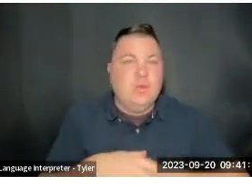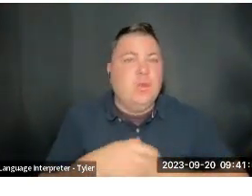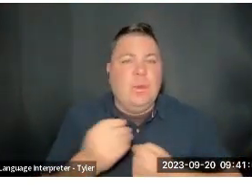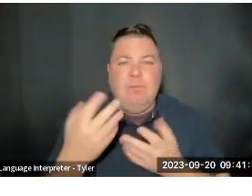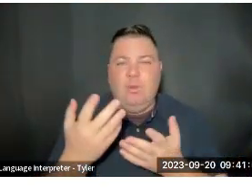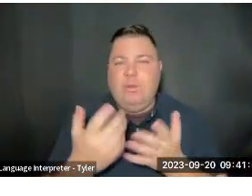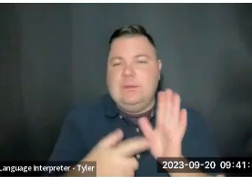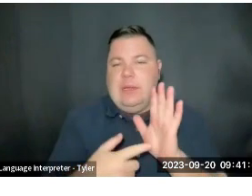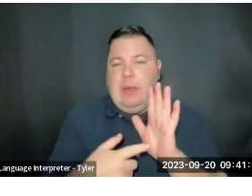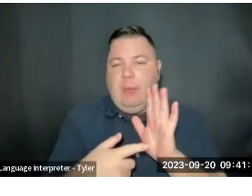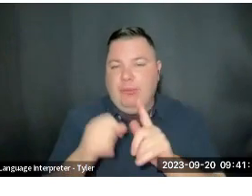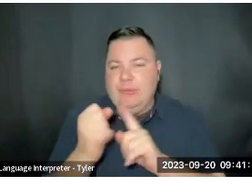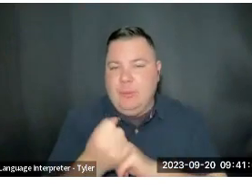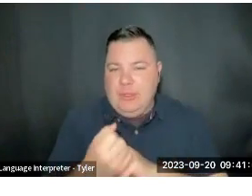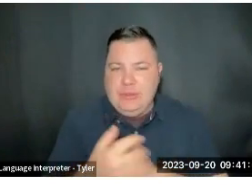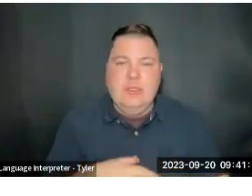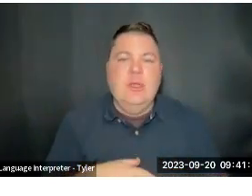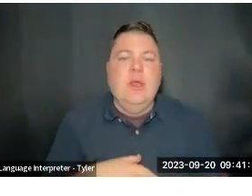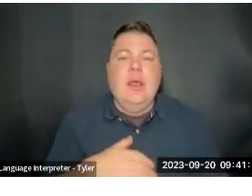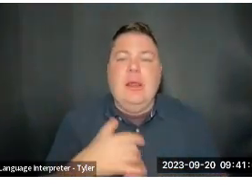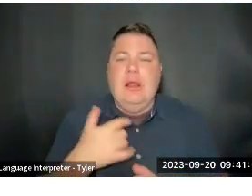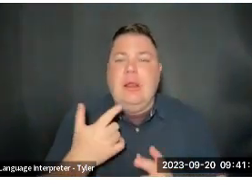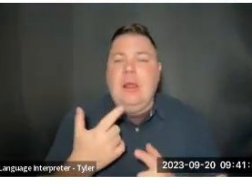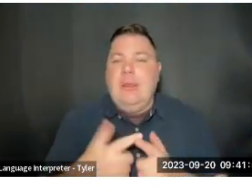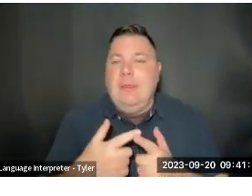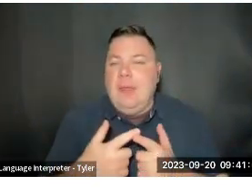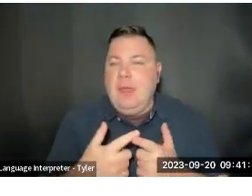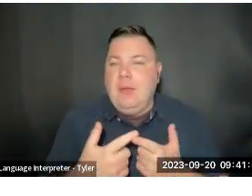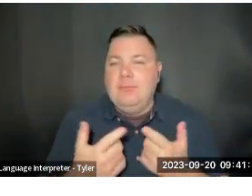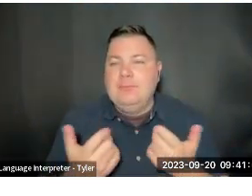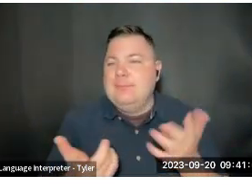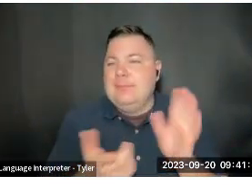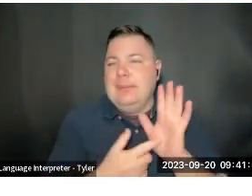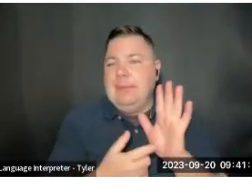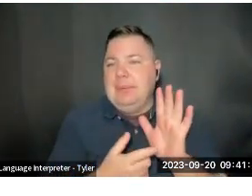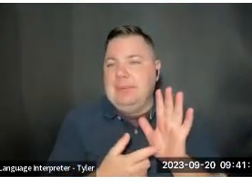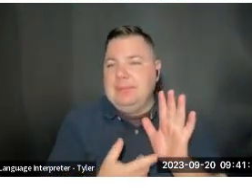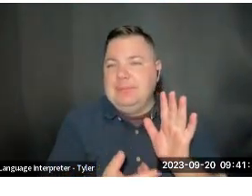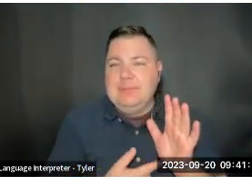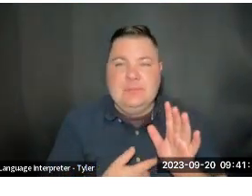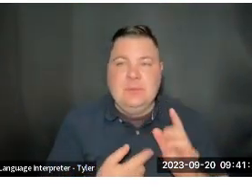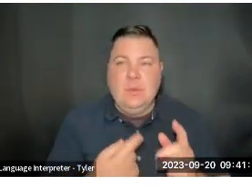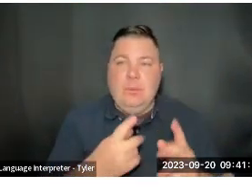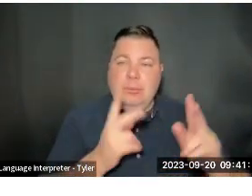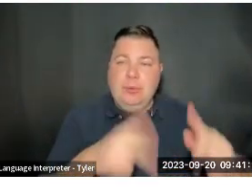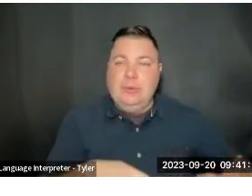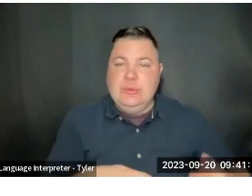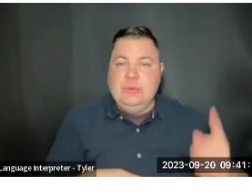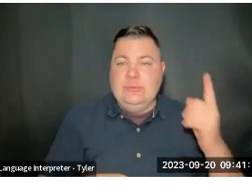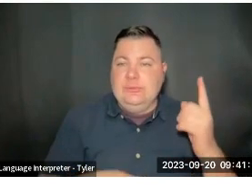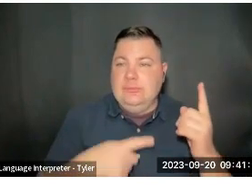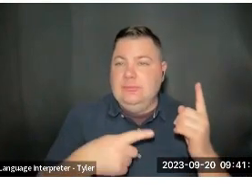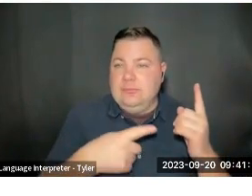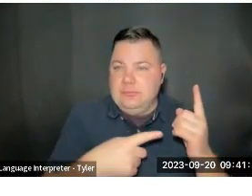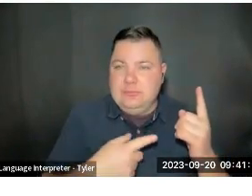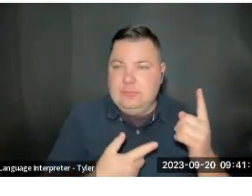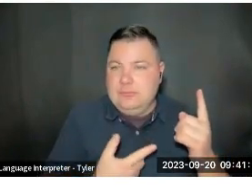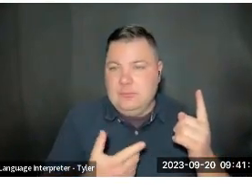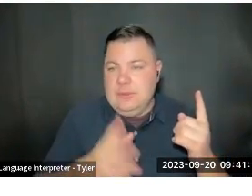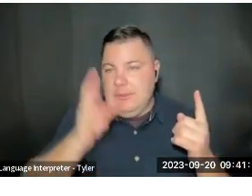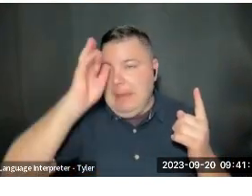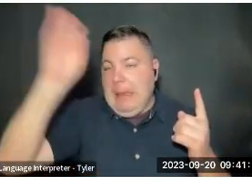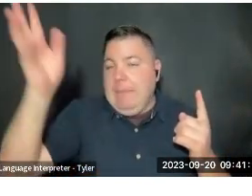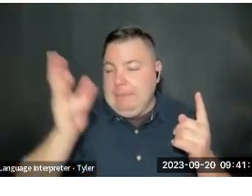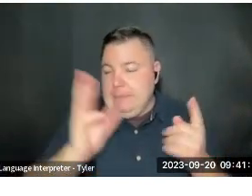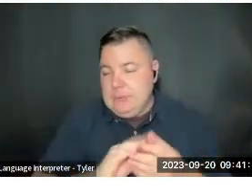scenario, and maybe you have a scenario with a person, right? These are made up scenarios.